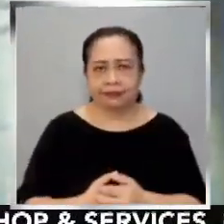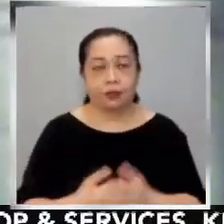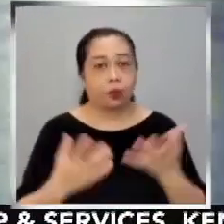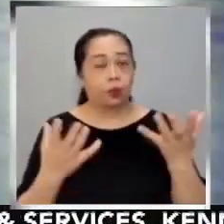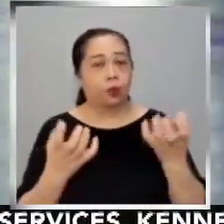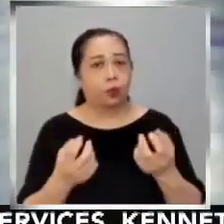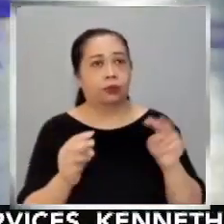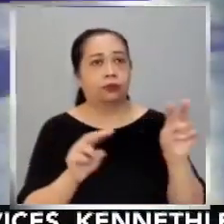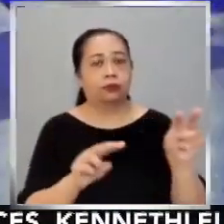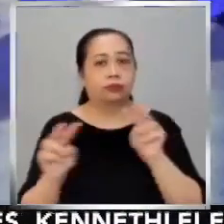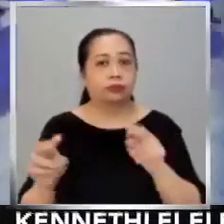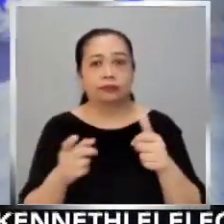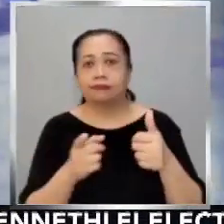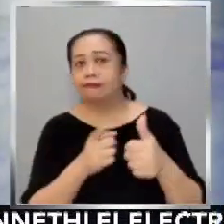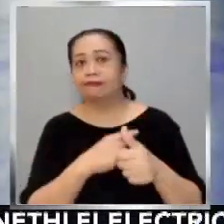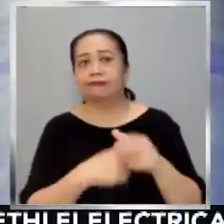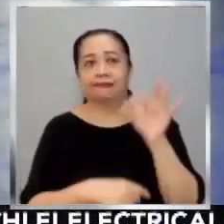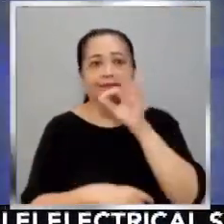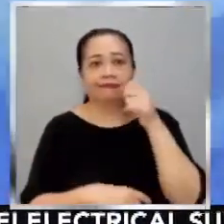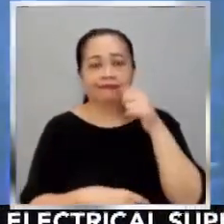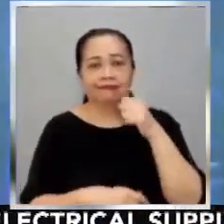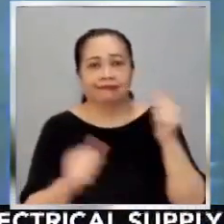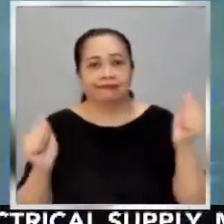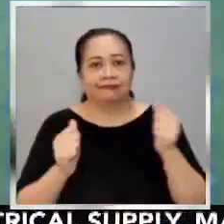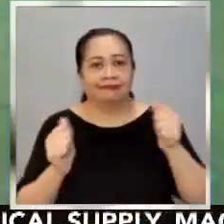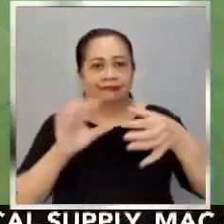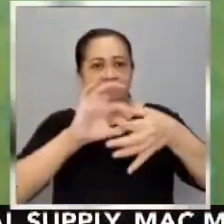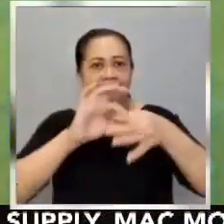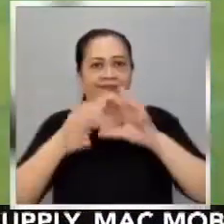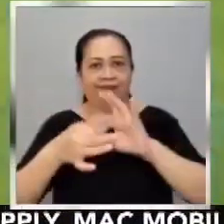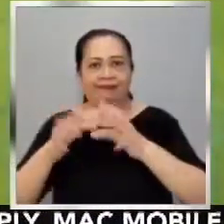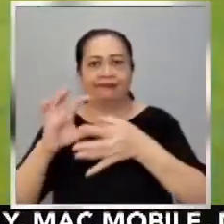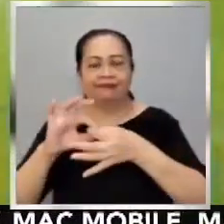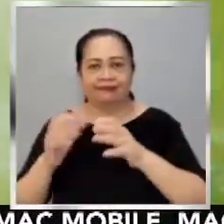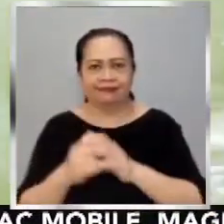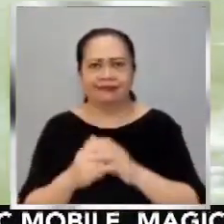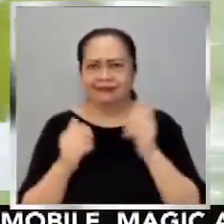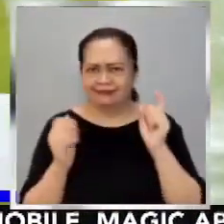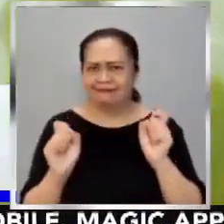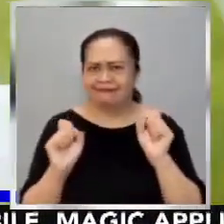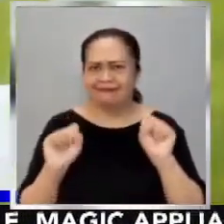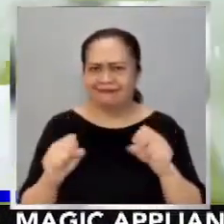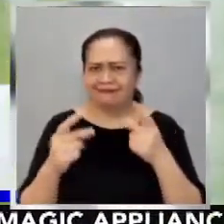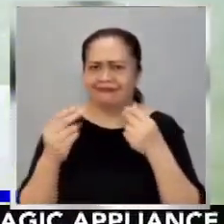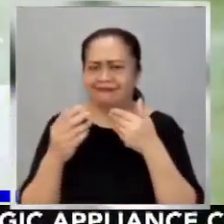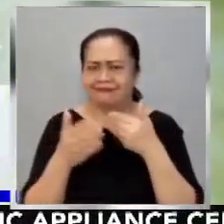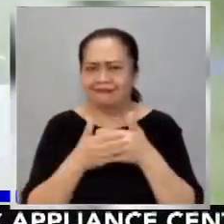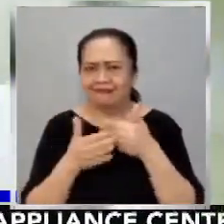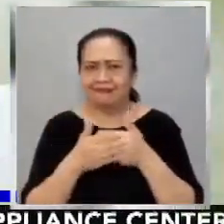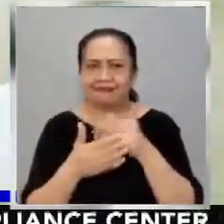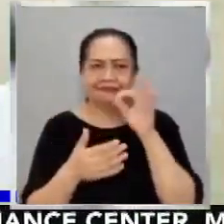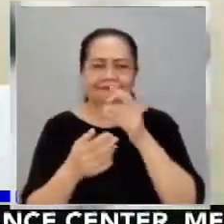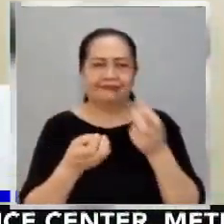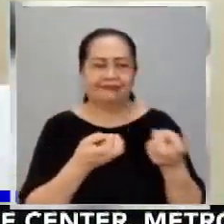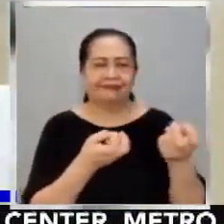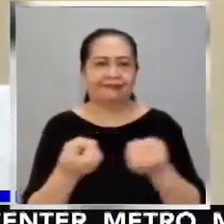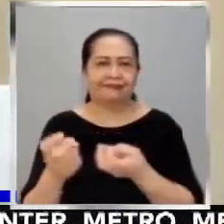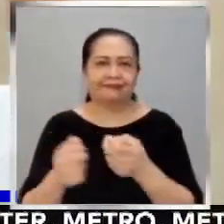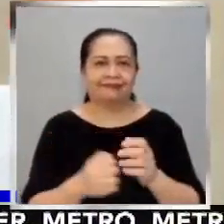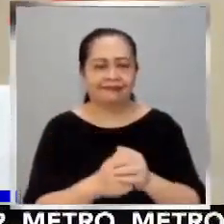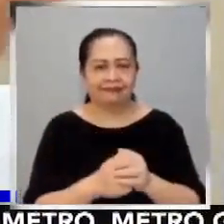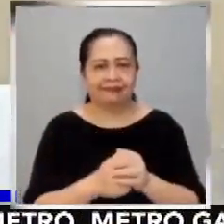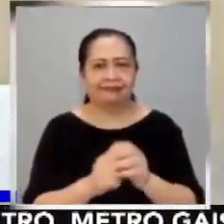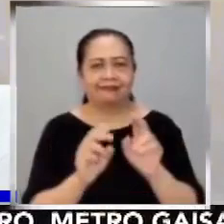the first Filipina in the Winter Olympics. Tila abot kamay na ang pangarap ng Philippine Skating Union.